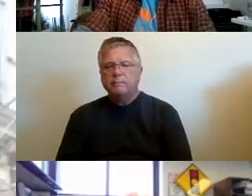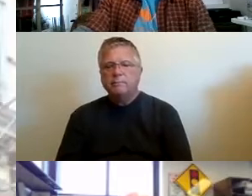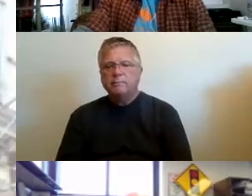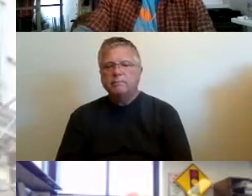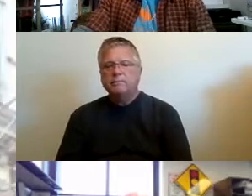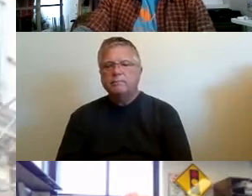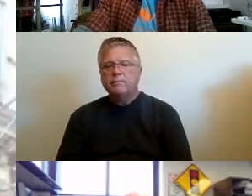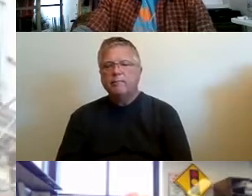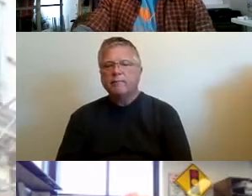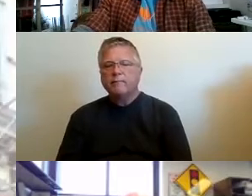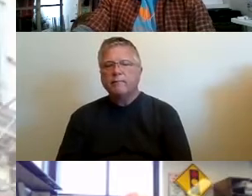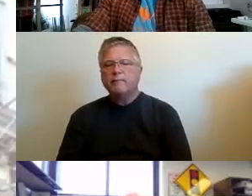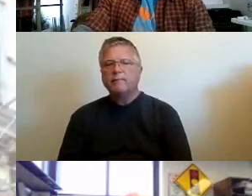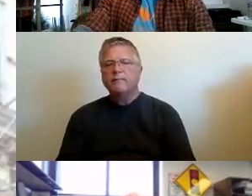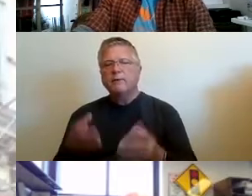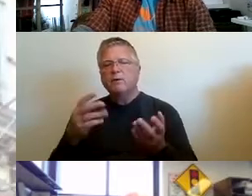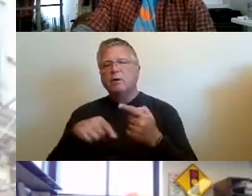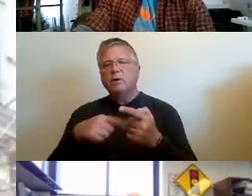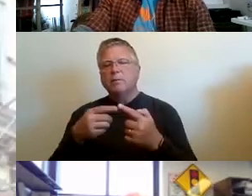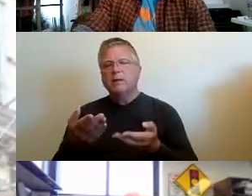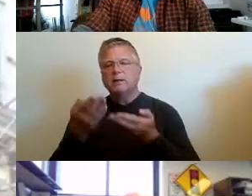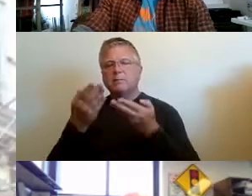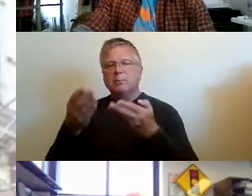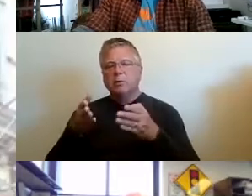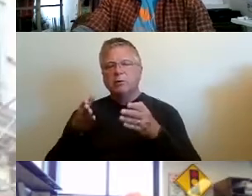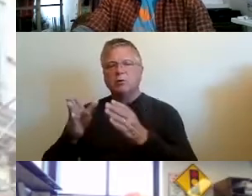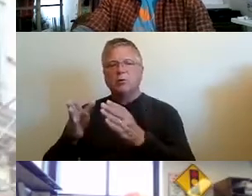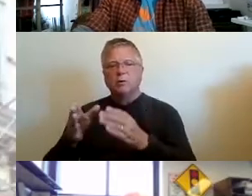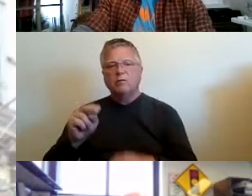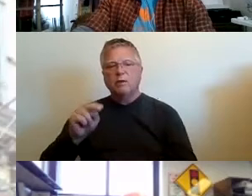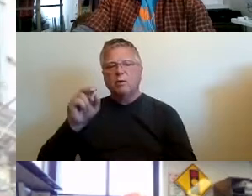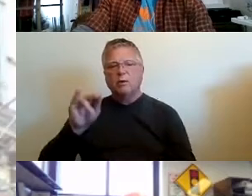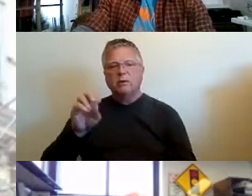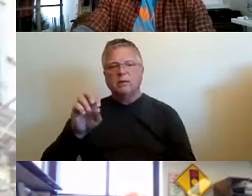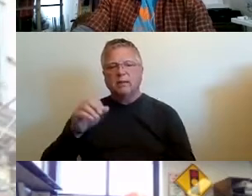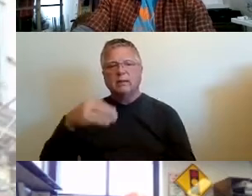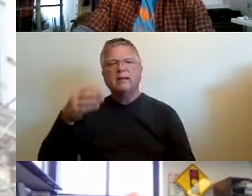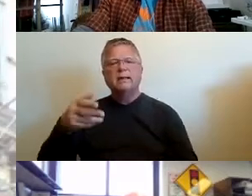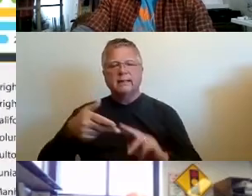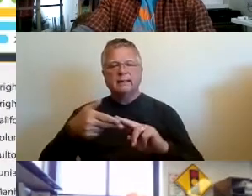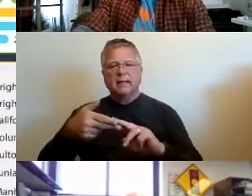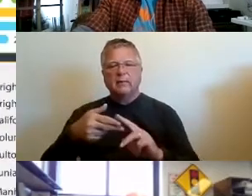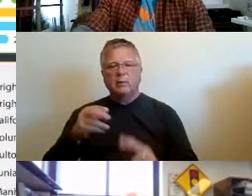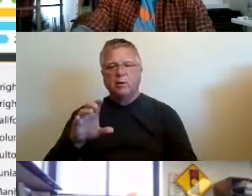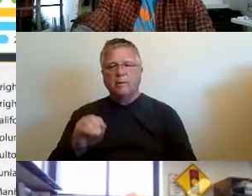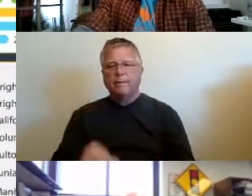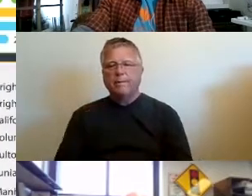So let's talk about the proposed corridor that we have for the north side. Ricardo, next slide, please.